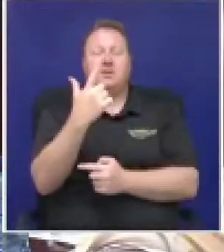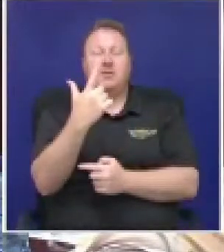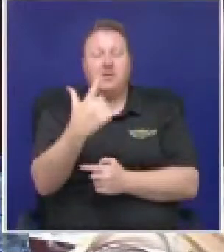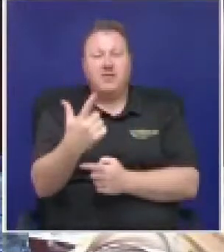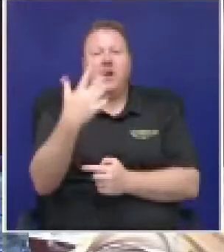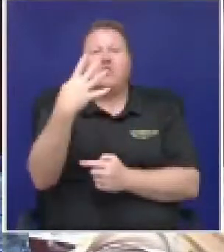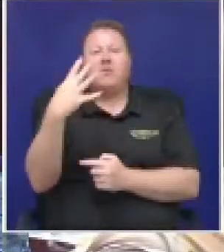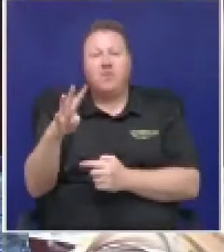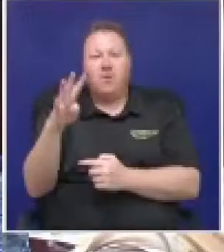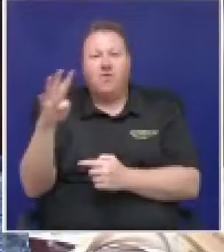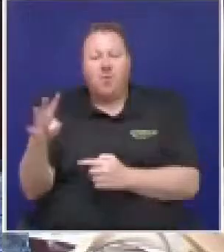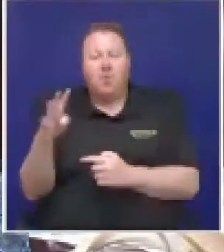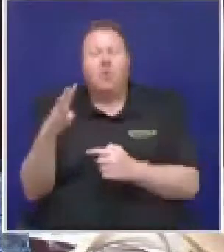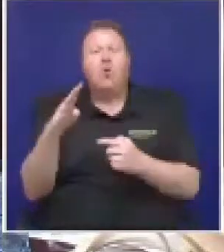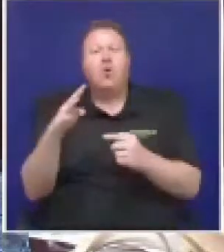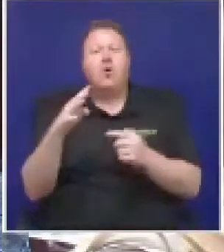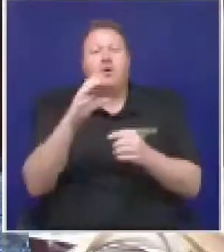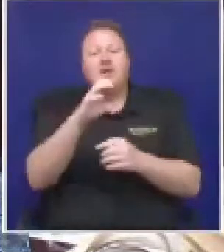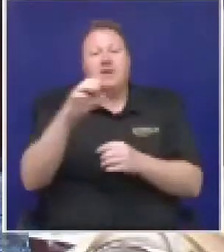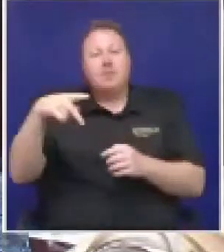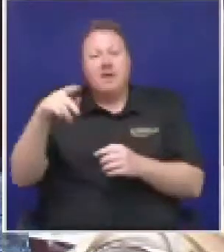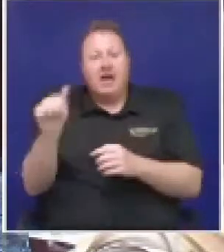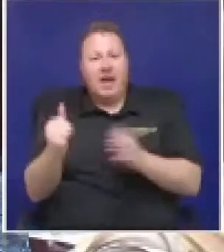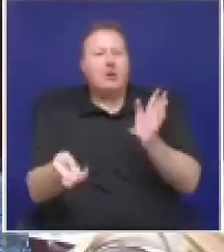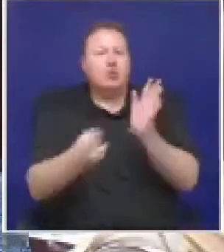1,744 CPAs were registered.